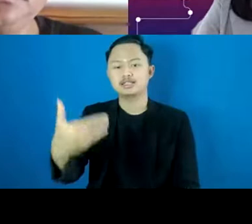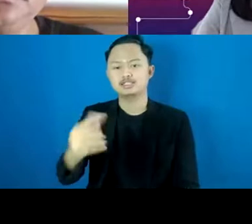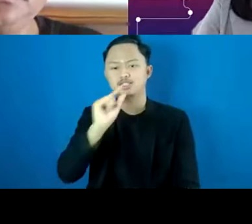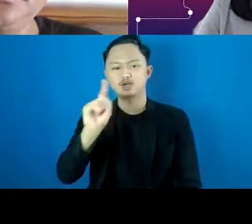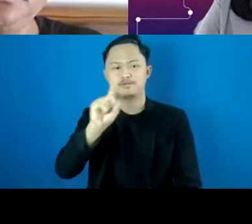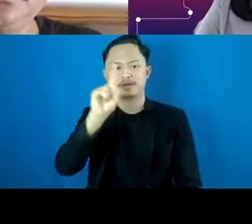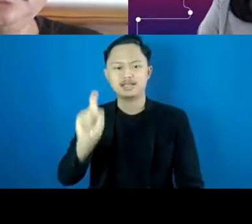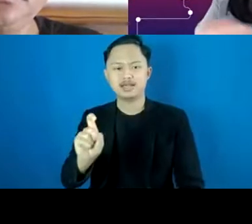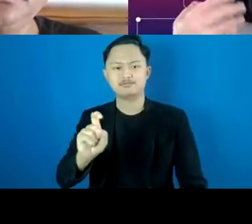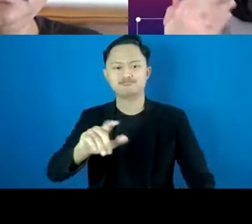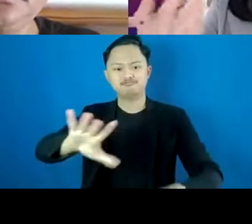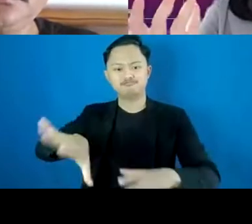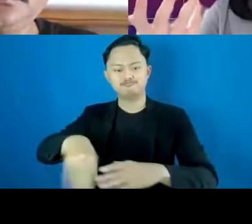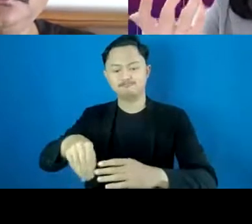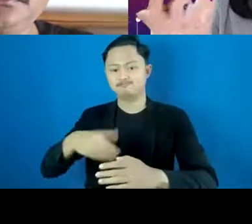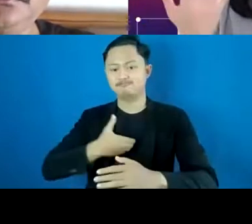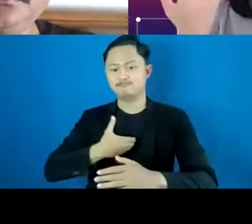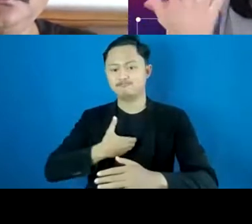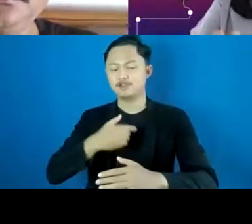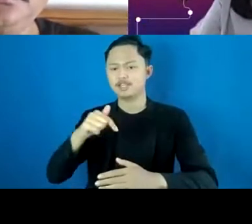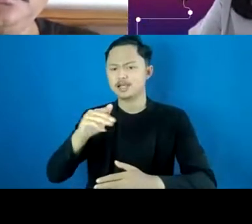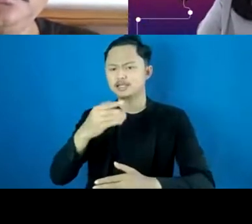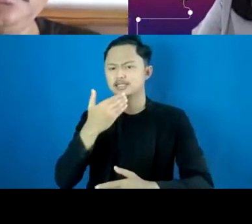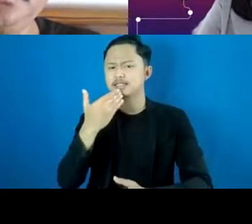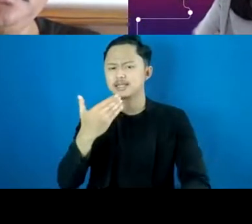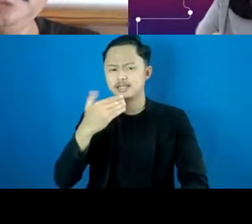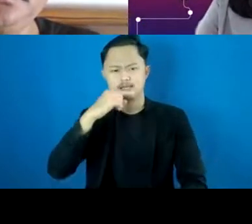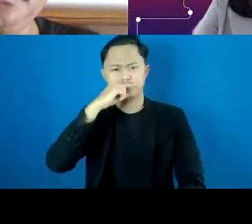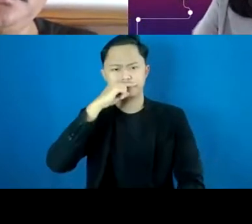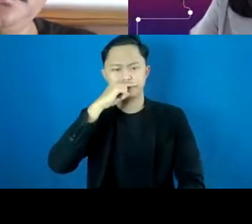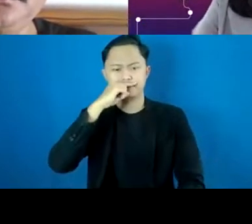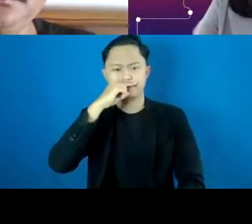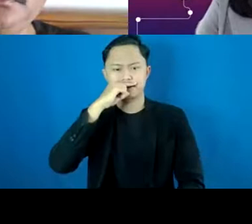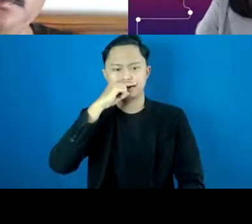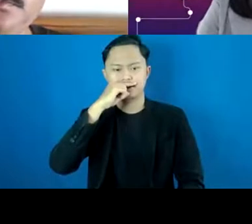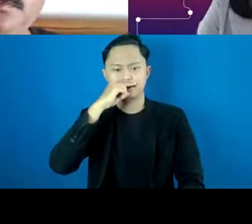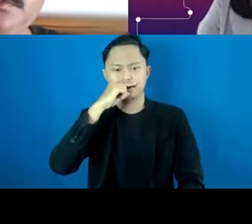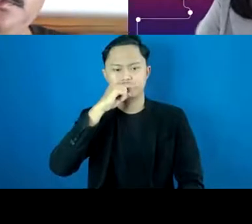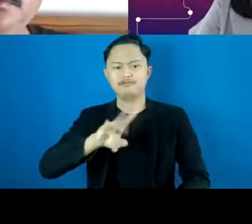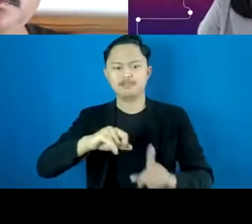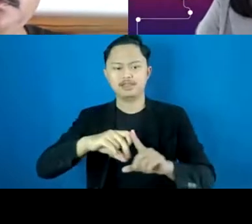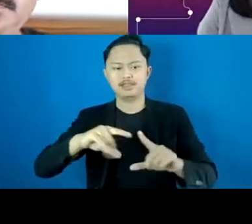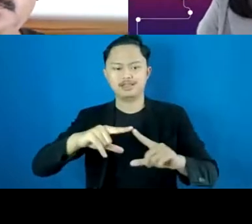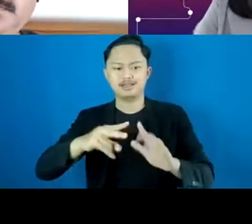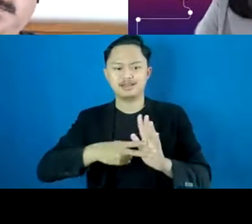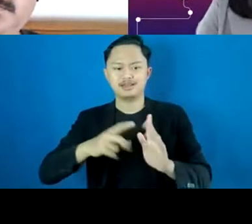the participants, I would like to now ask Mr. Vaidya or Mr. Vikrant Vaidya.